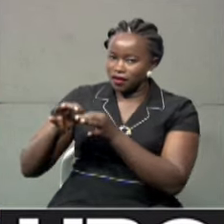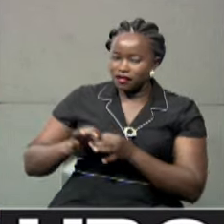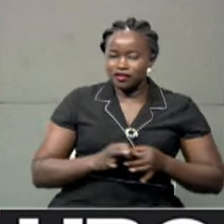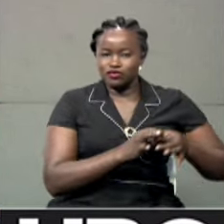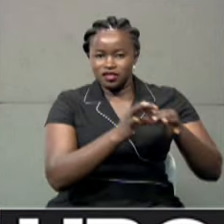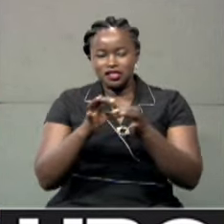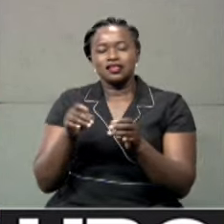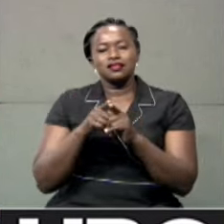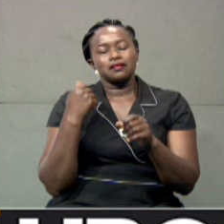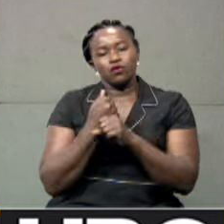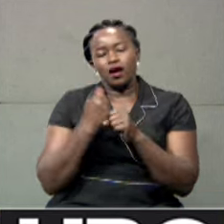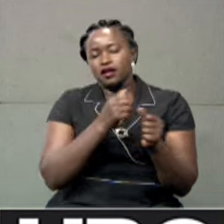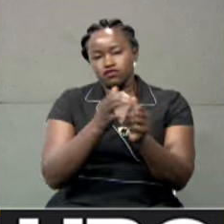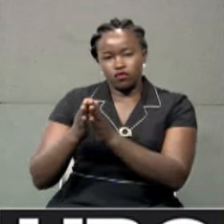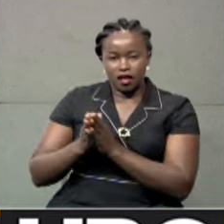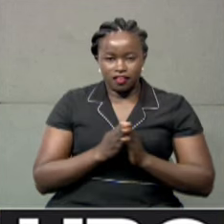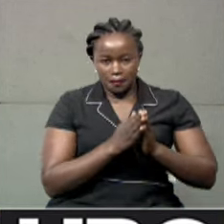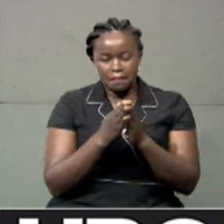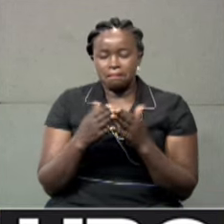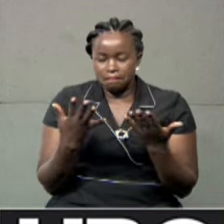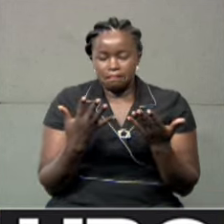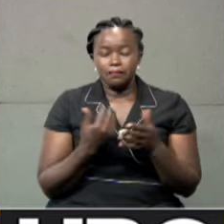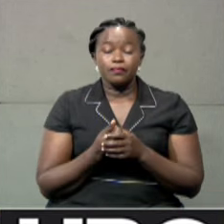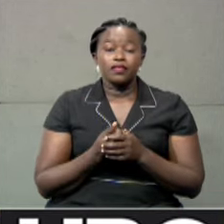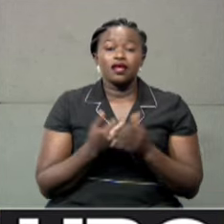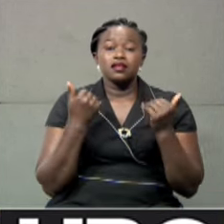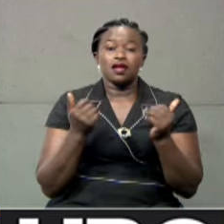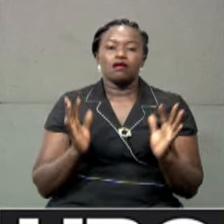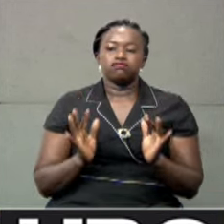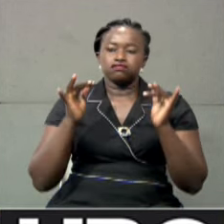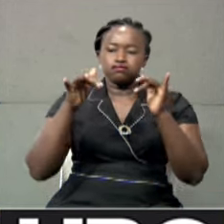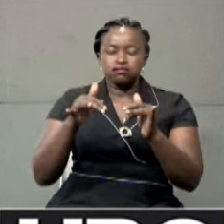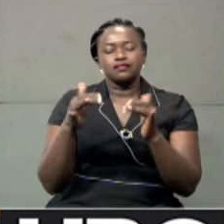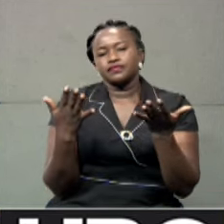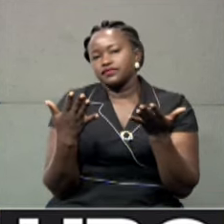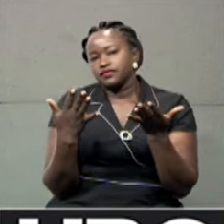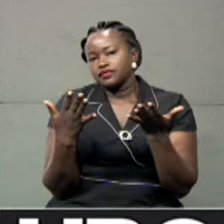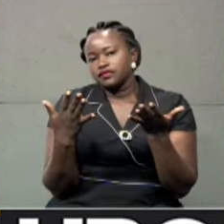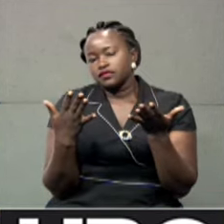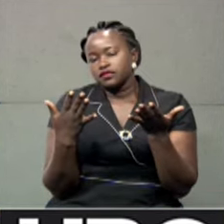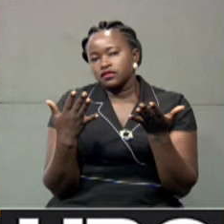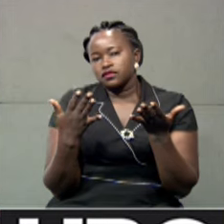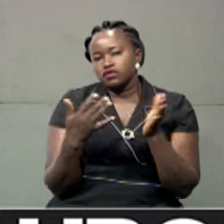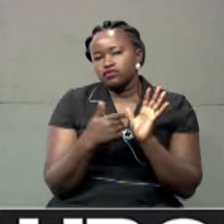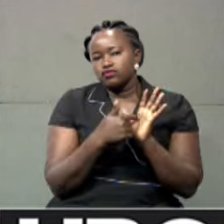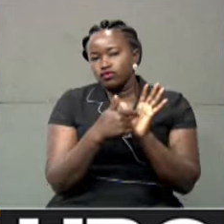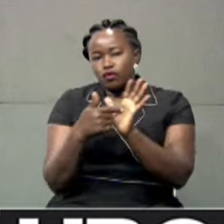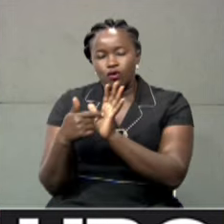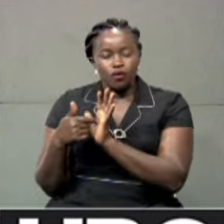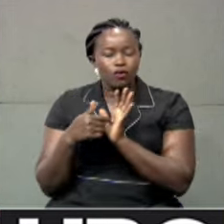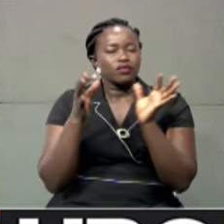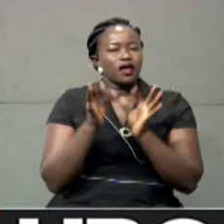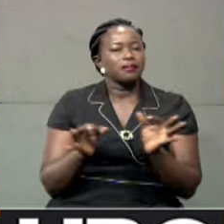and collaboration is concerned. The conference underscored the imperative